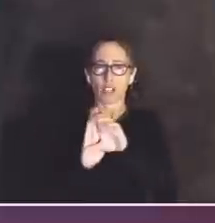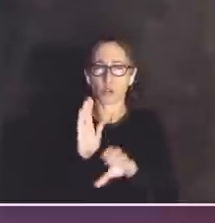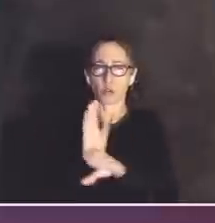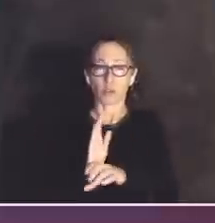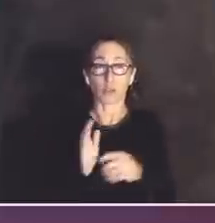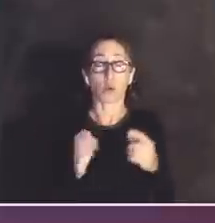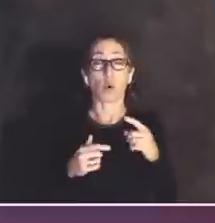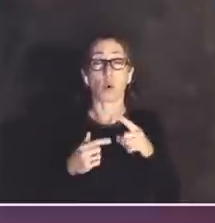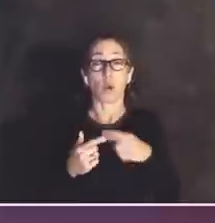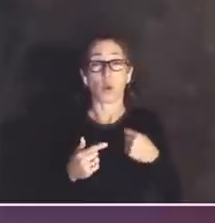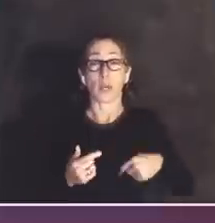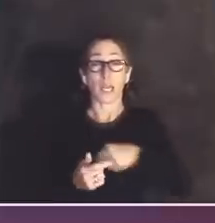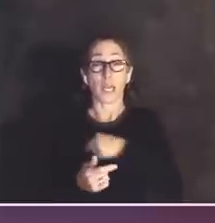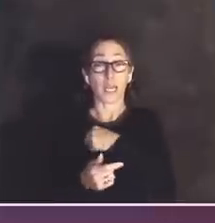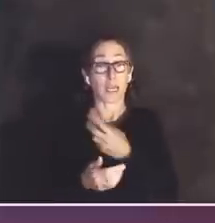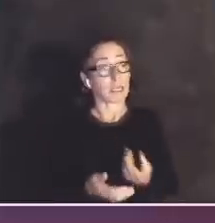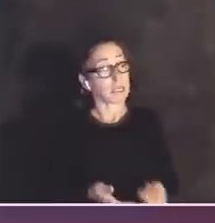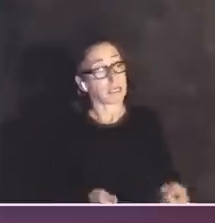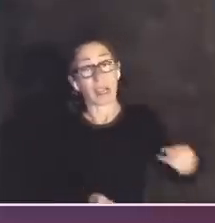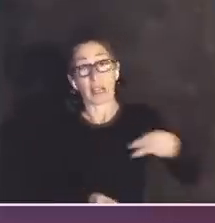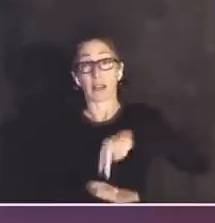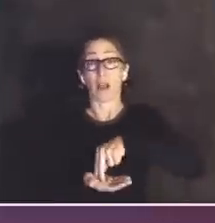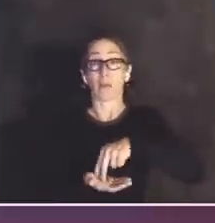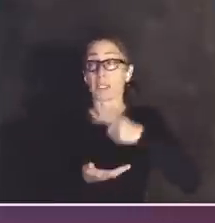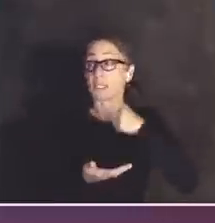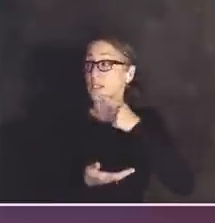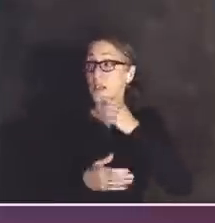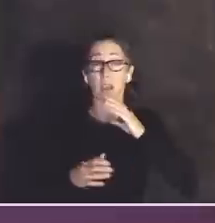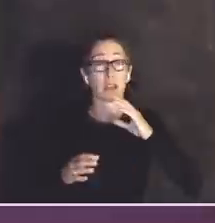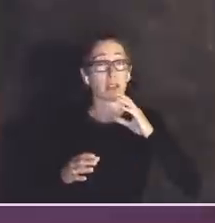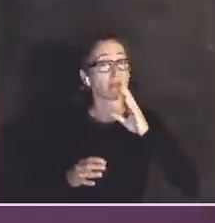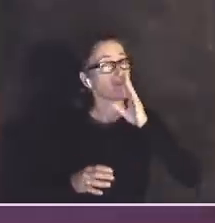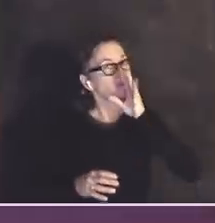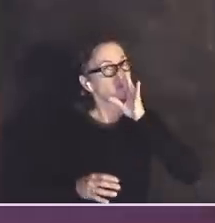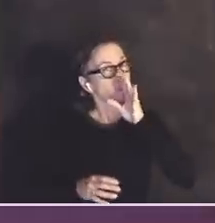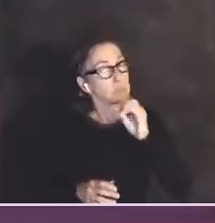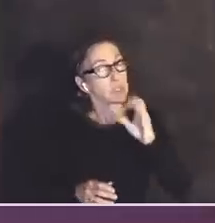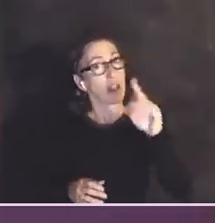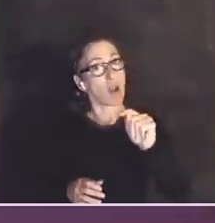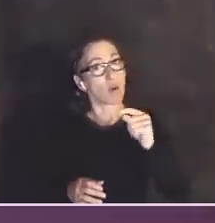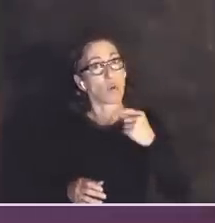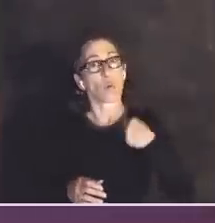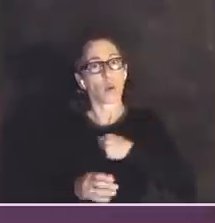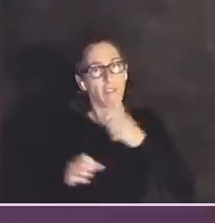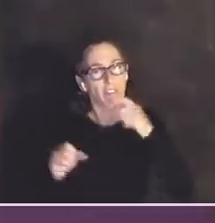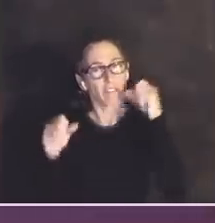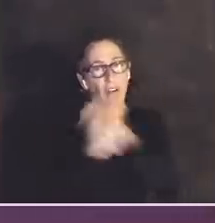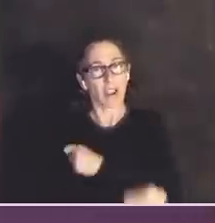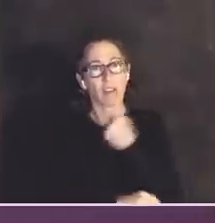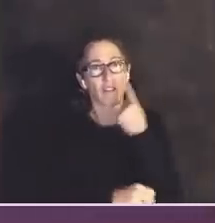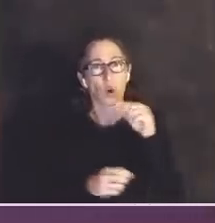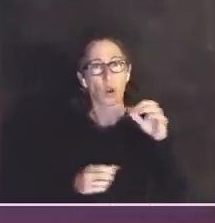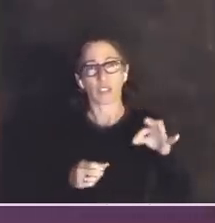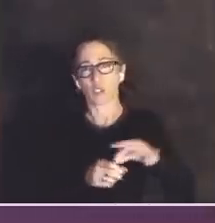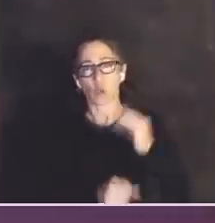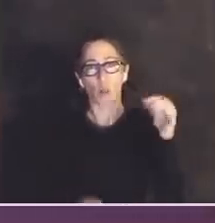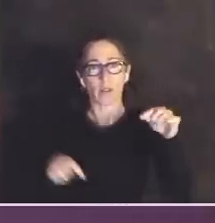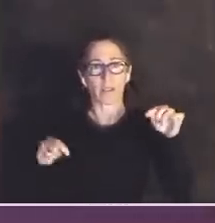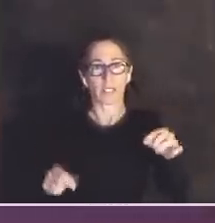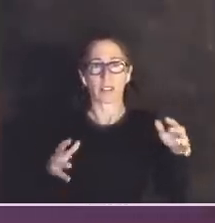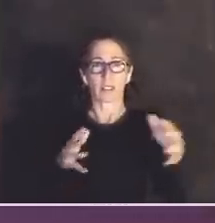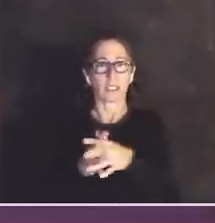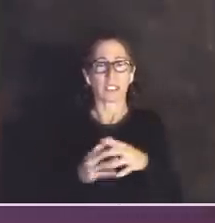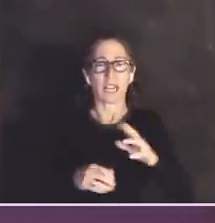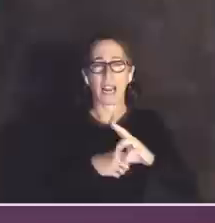out, and say we are going to fight because we love our country and we will fight for the soul of our country like Joe